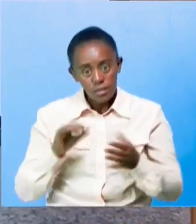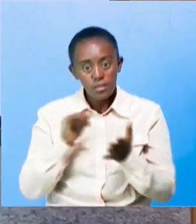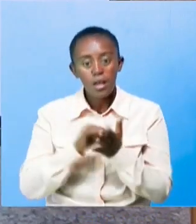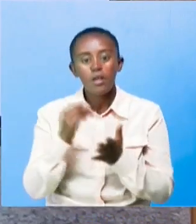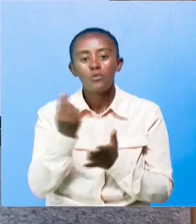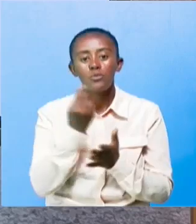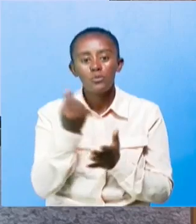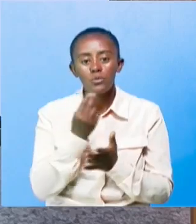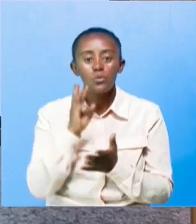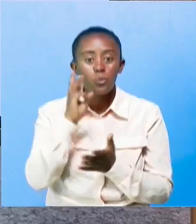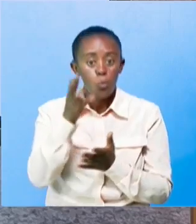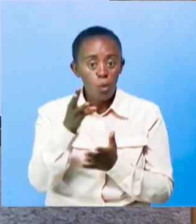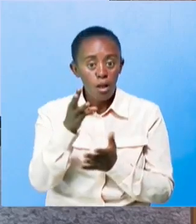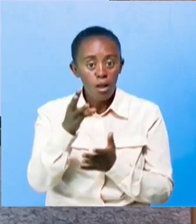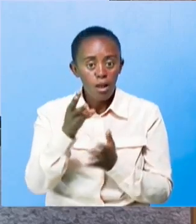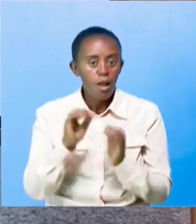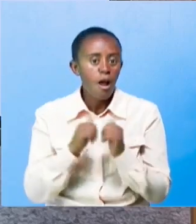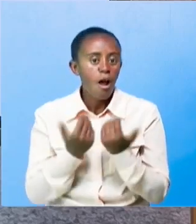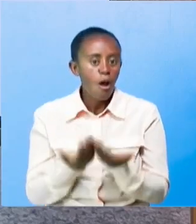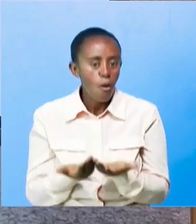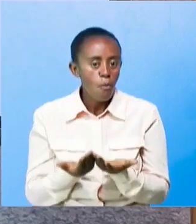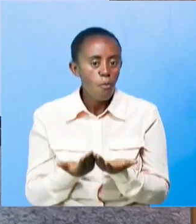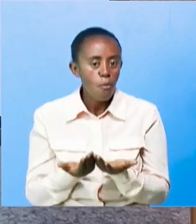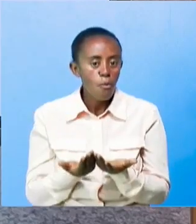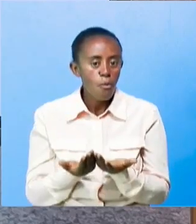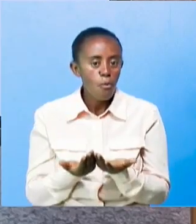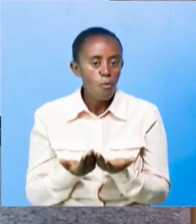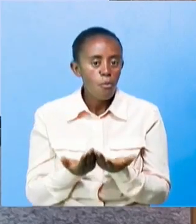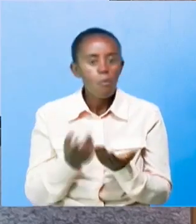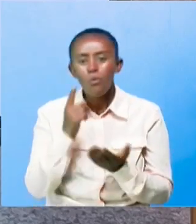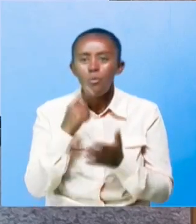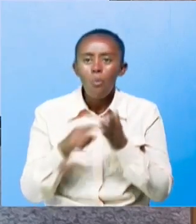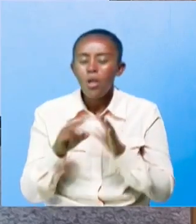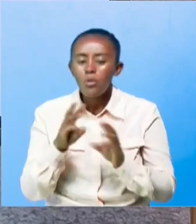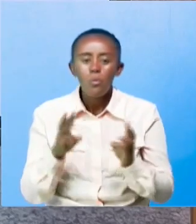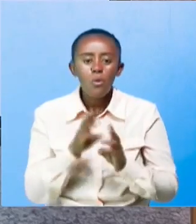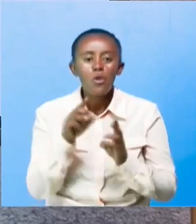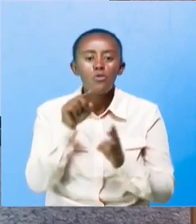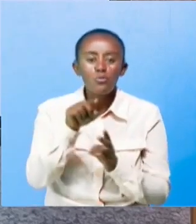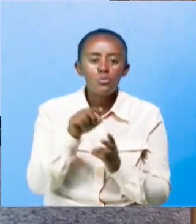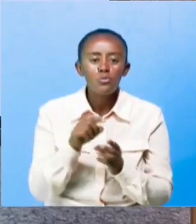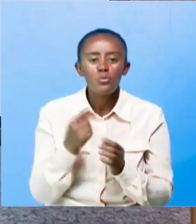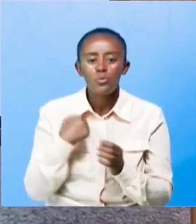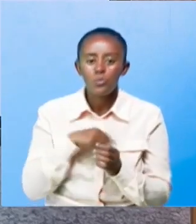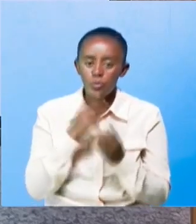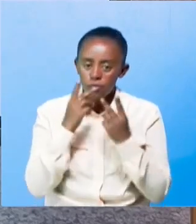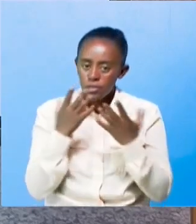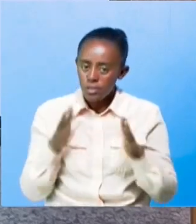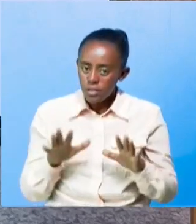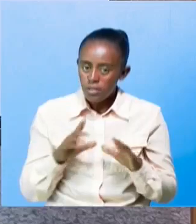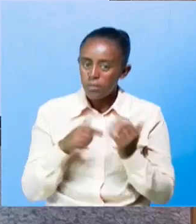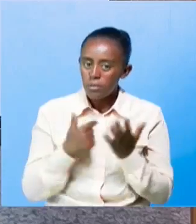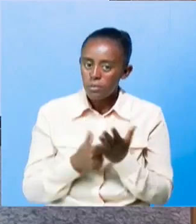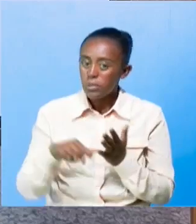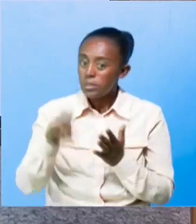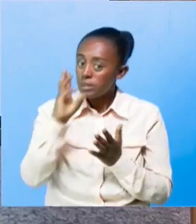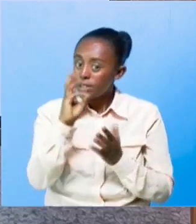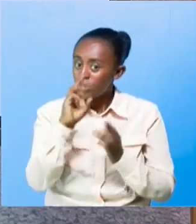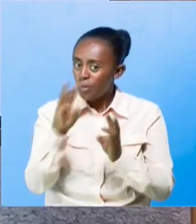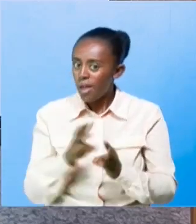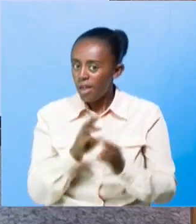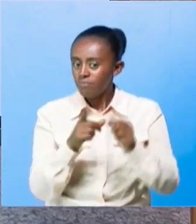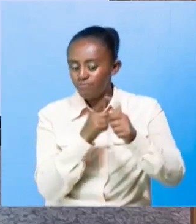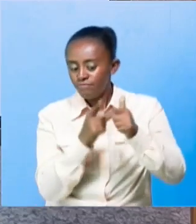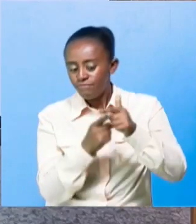use will. In what way would you use will? We have seen about, I think, 6 ways we